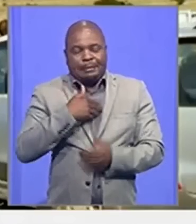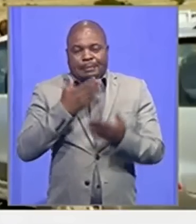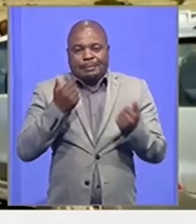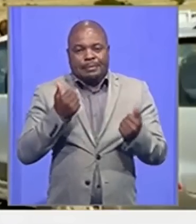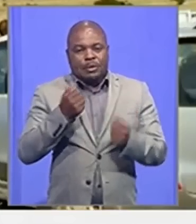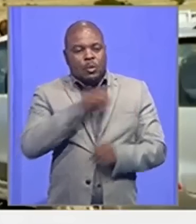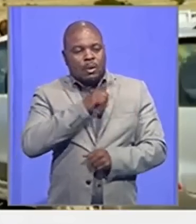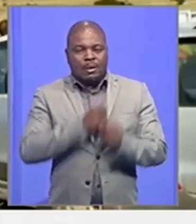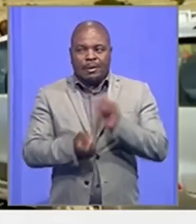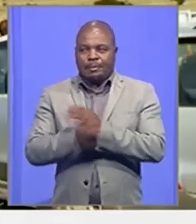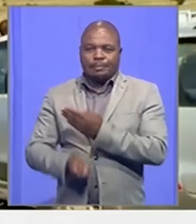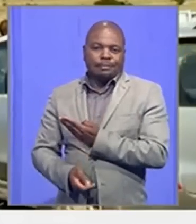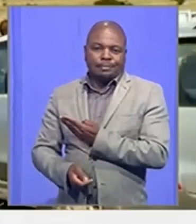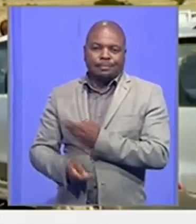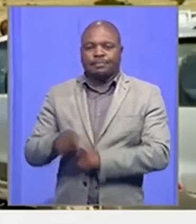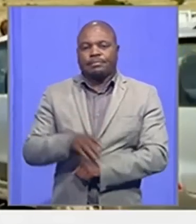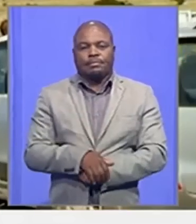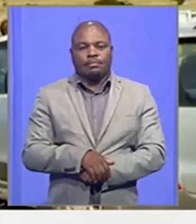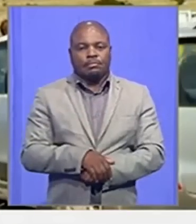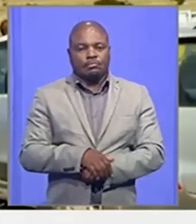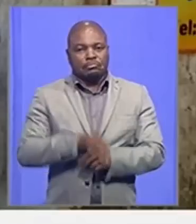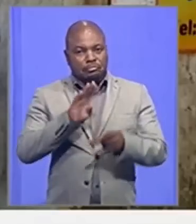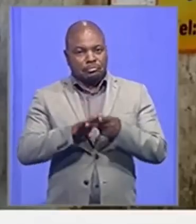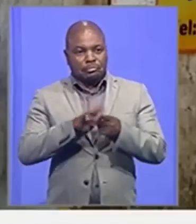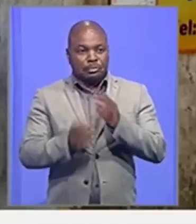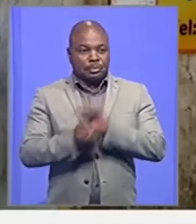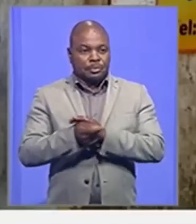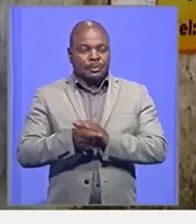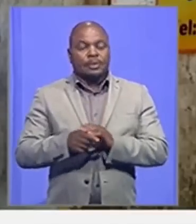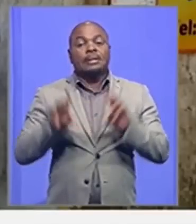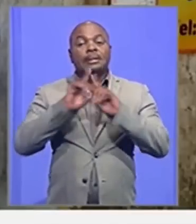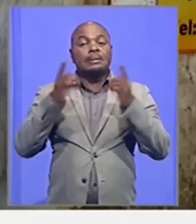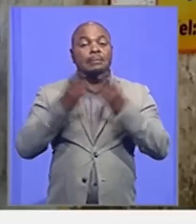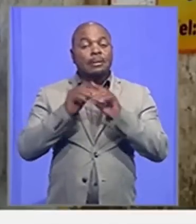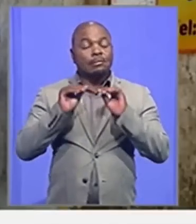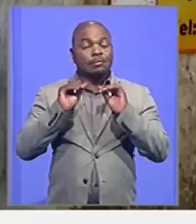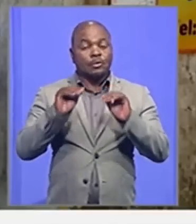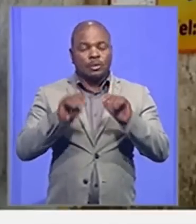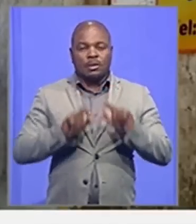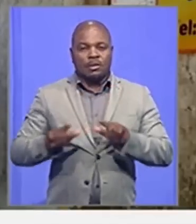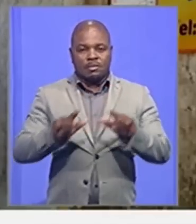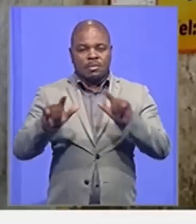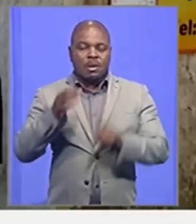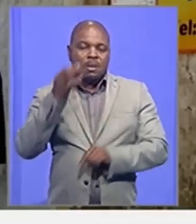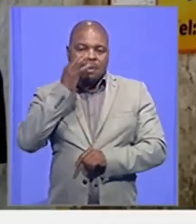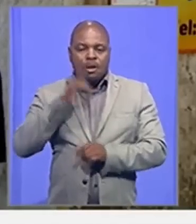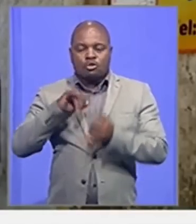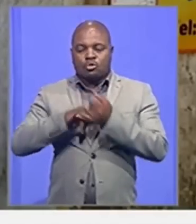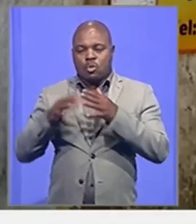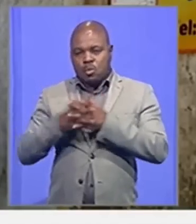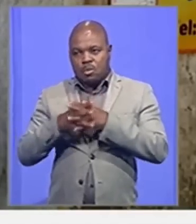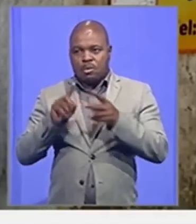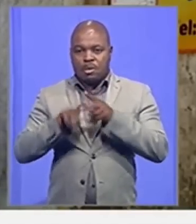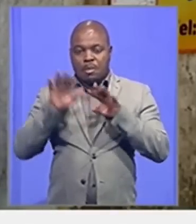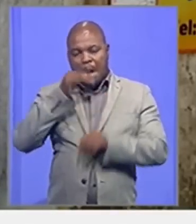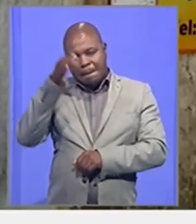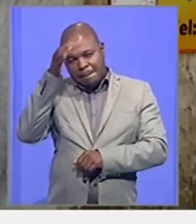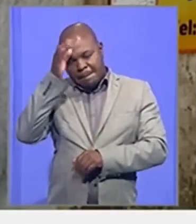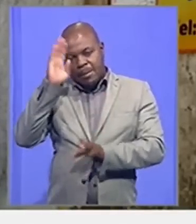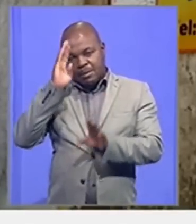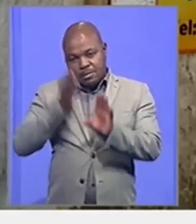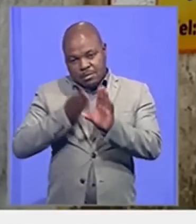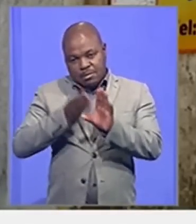a bona ntlo e diega mo bommotha e e diegileng. Kgoro ya thuto ka Limpopo e re ile go romela badirela leago gape le ditsebi tša menagano go